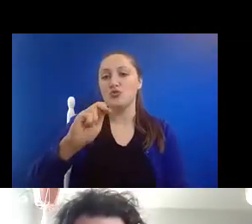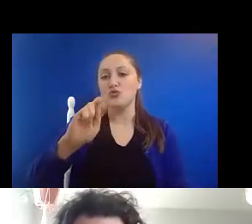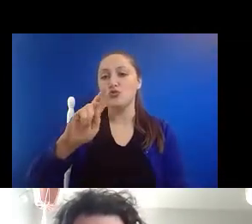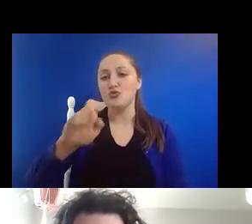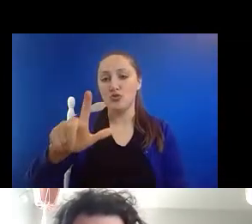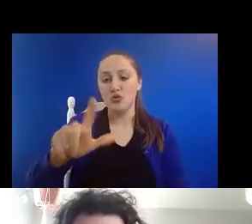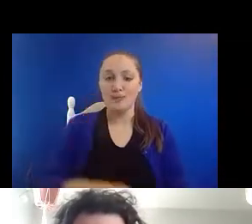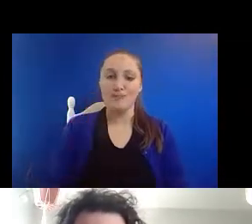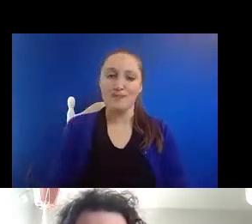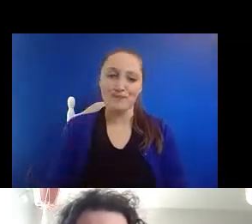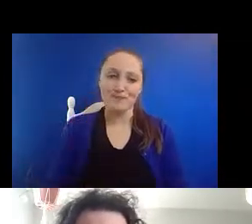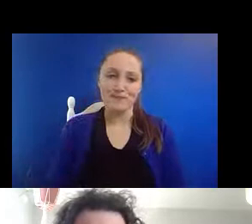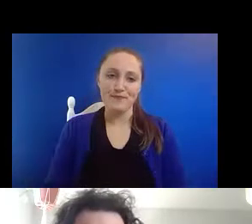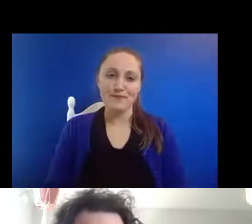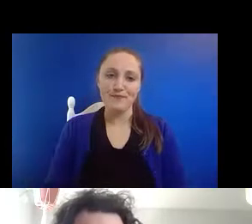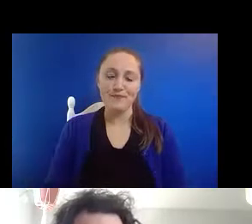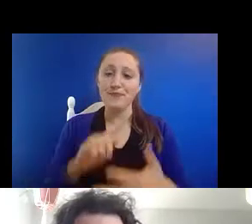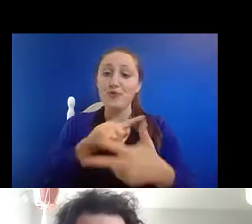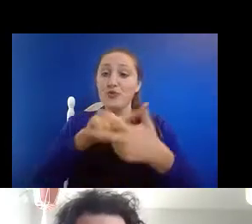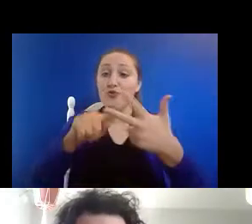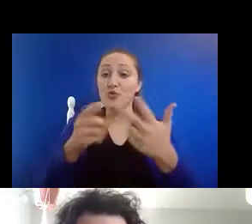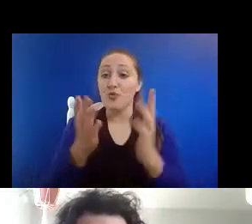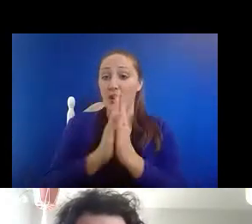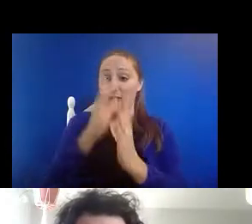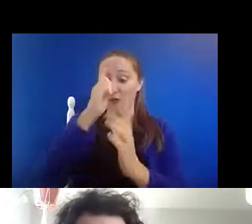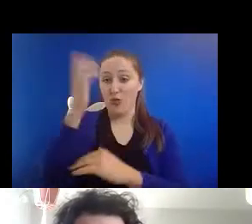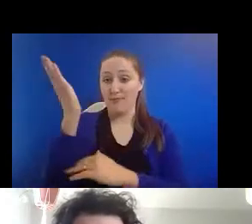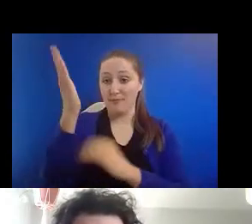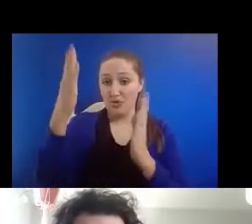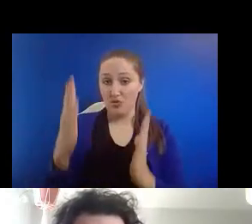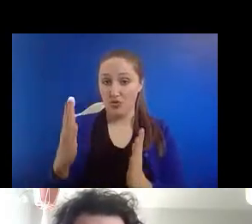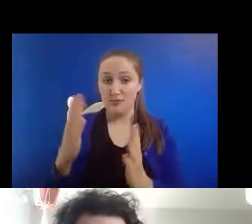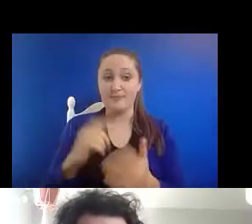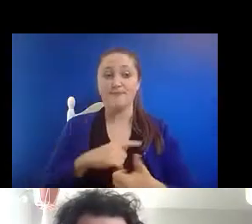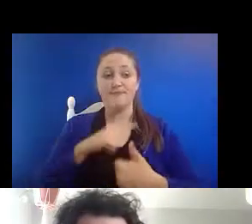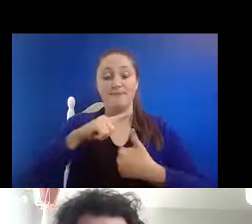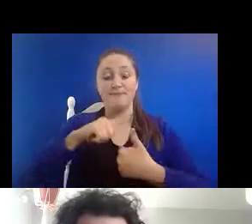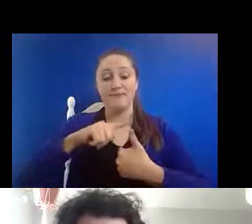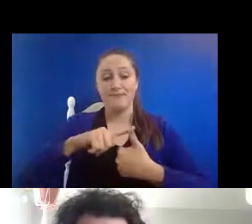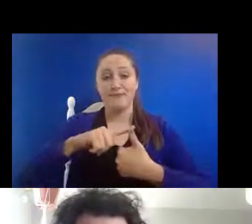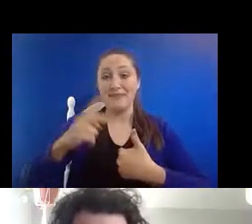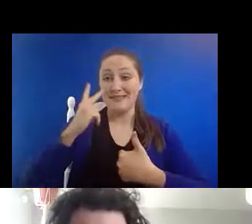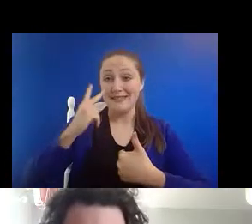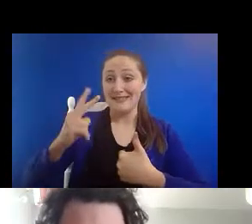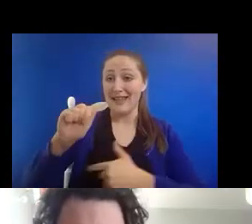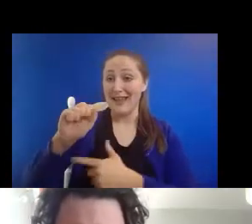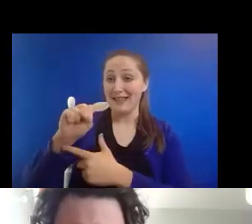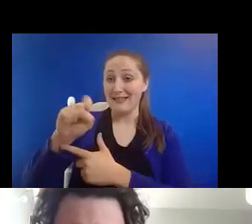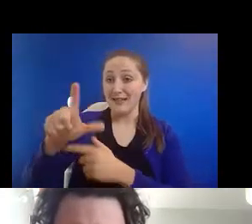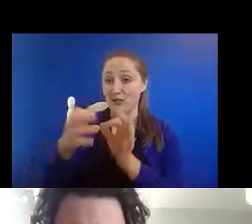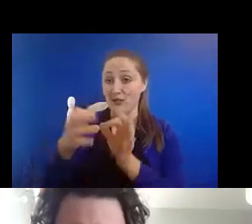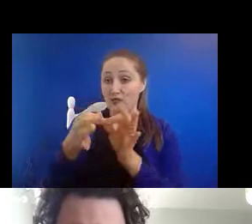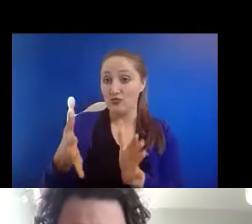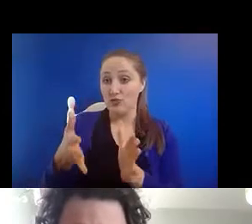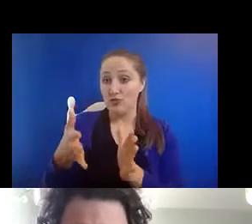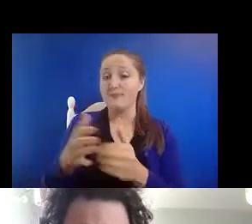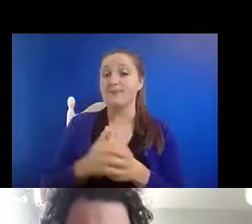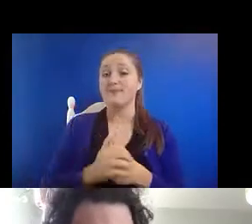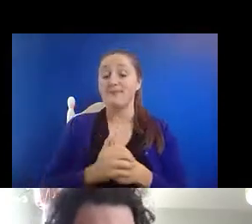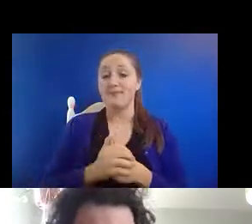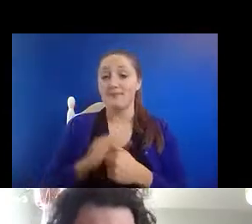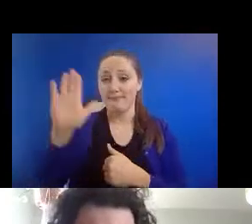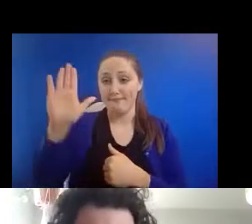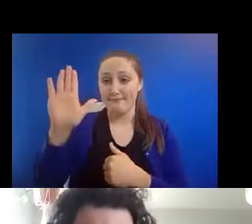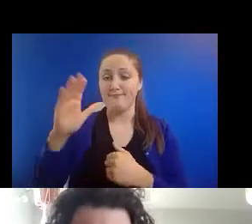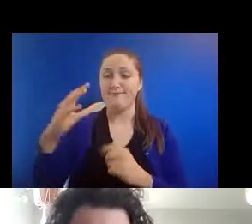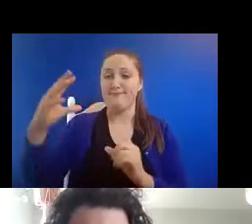First of all, we have 3 requests for our speakers. You will see that we have an American Sign Language interpreter spotlighted for